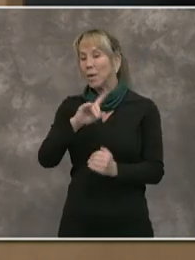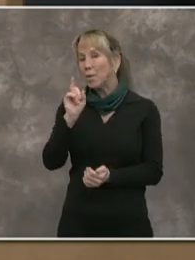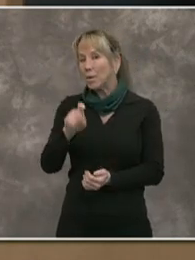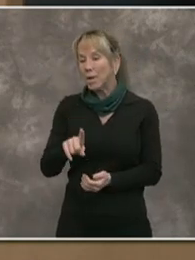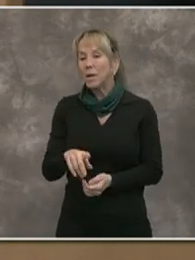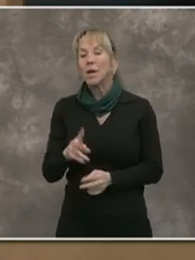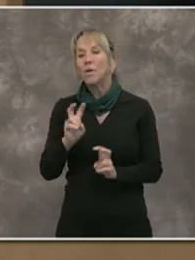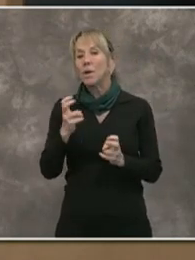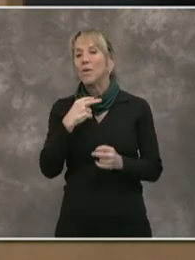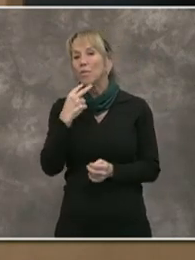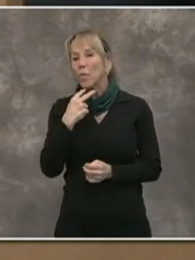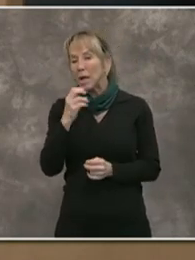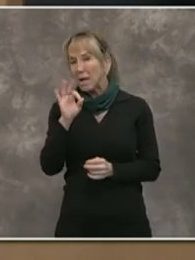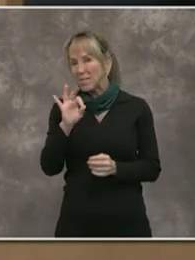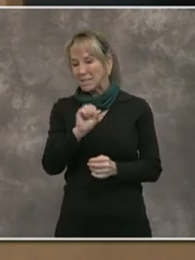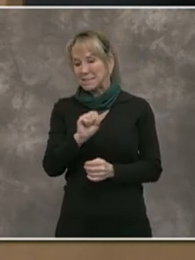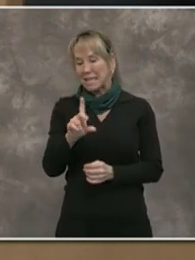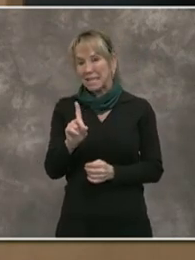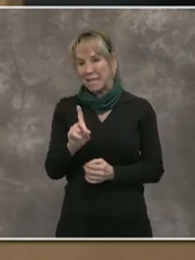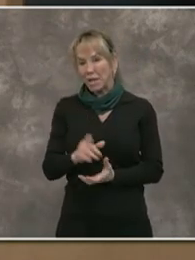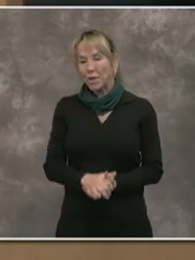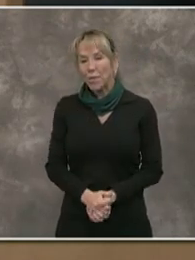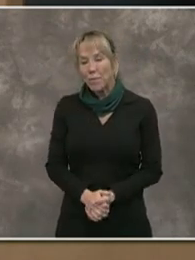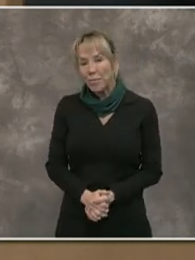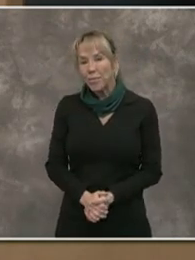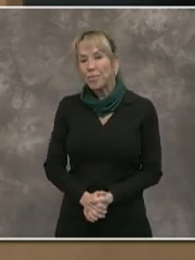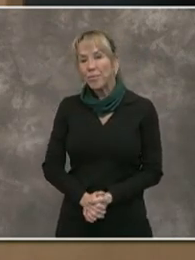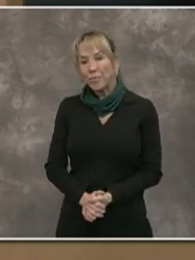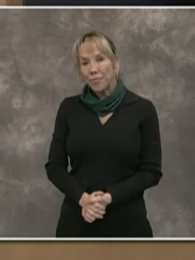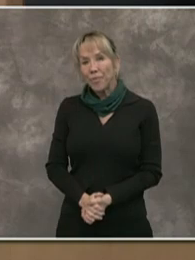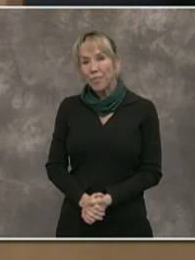Voice of San Diego, please state your name and question.